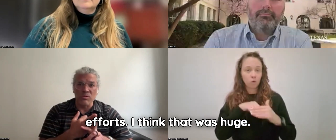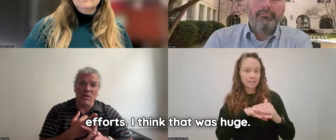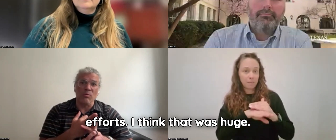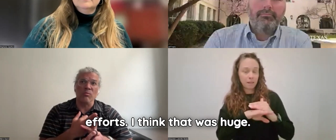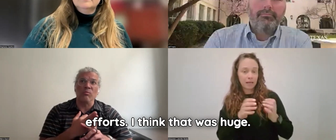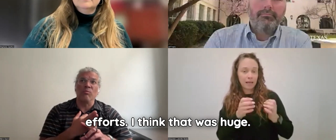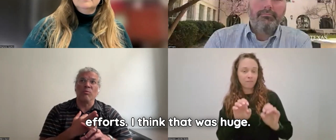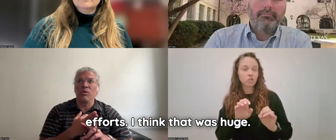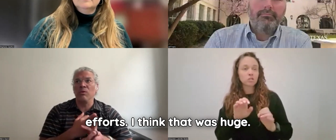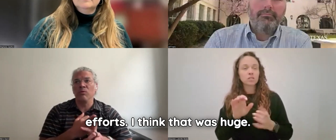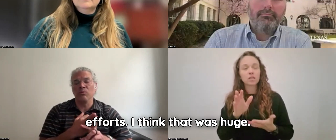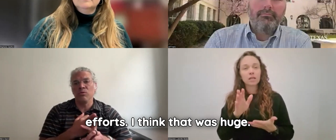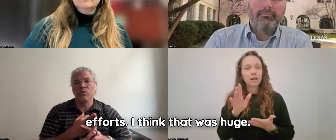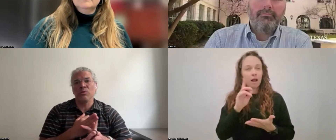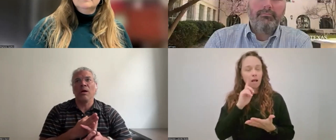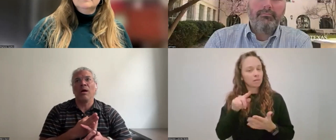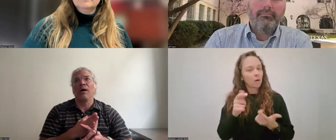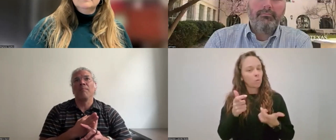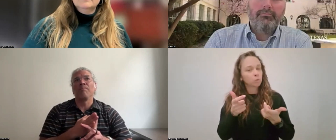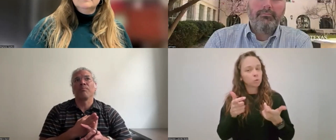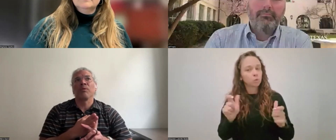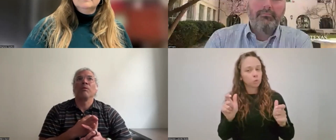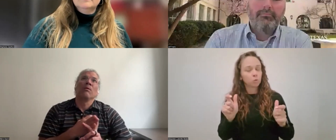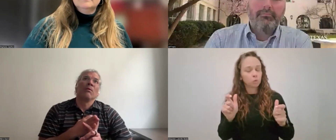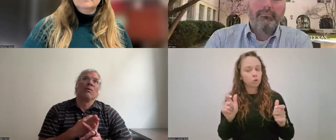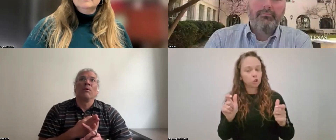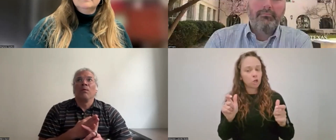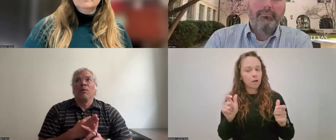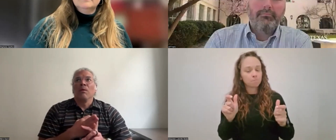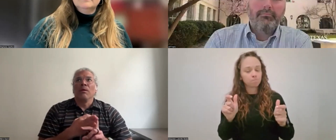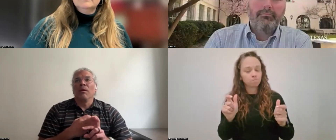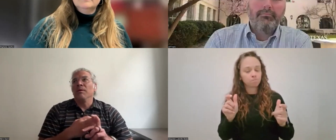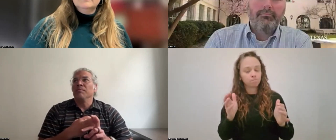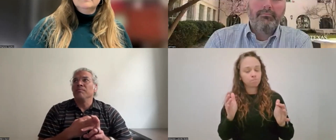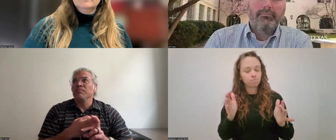think that was a huge,